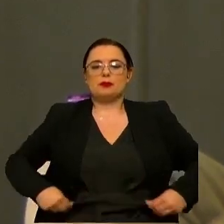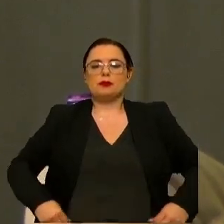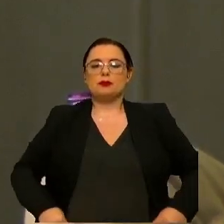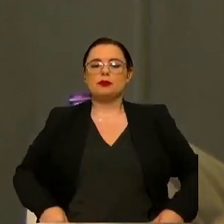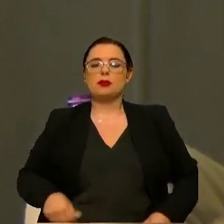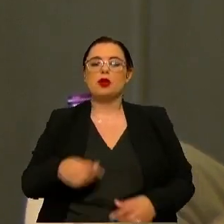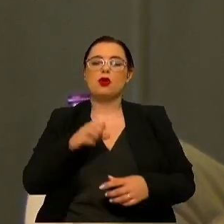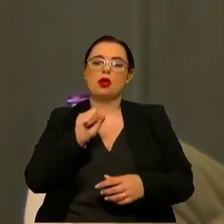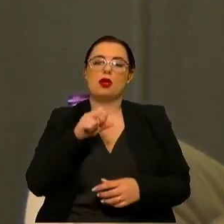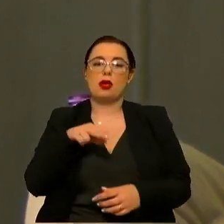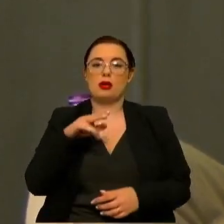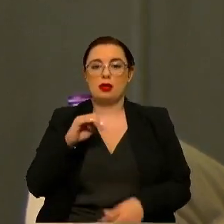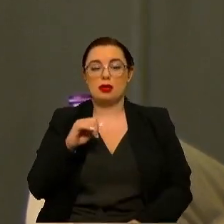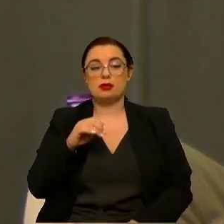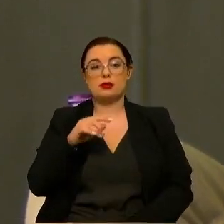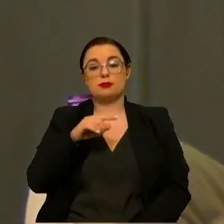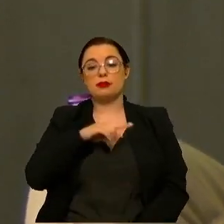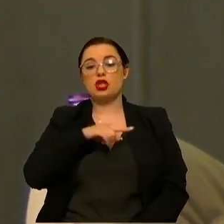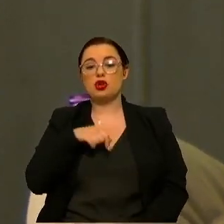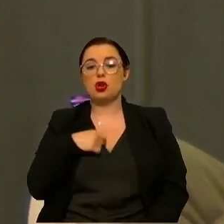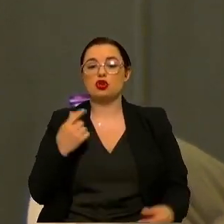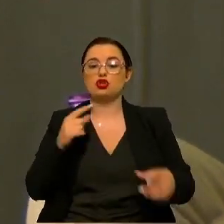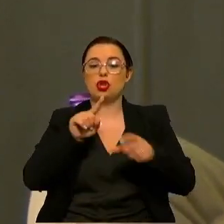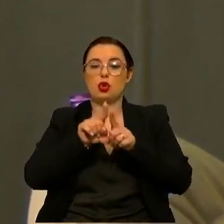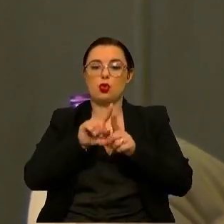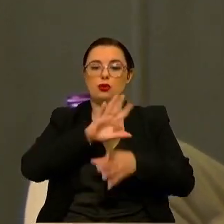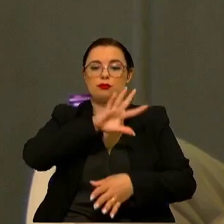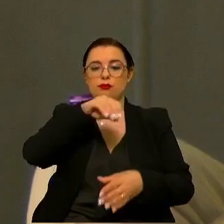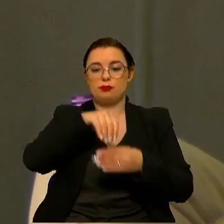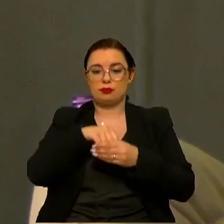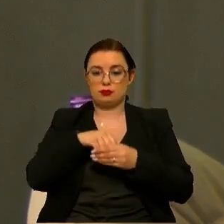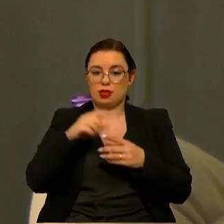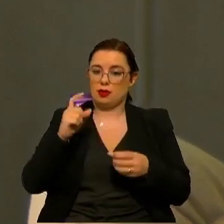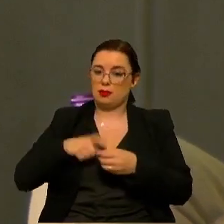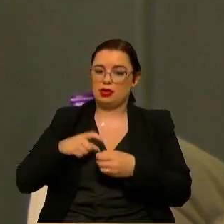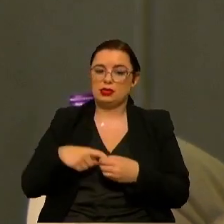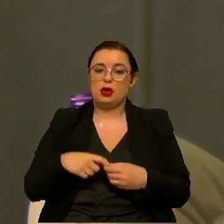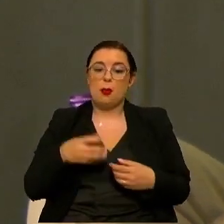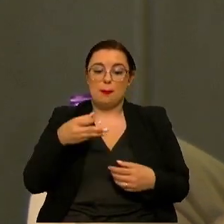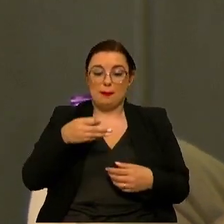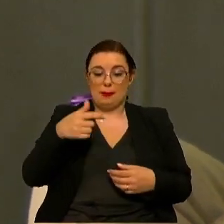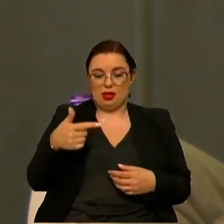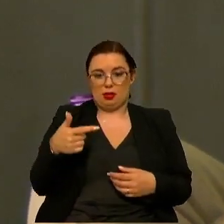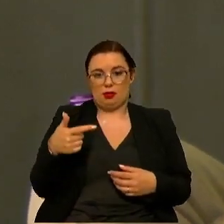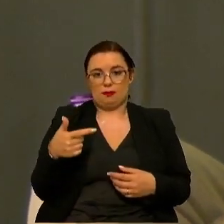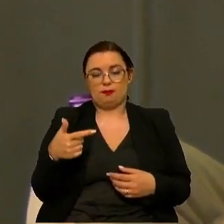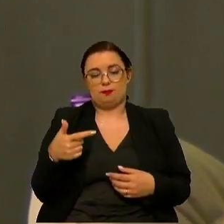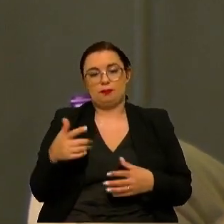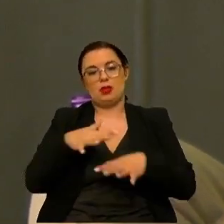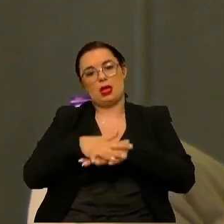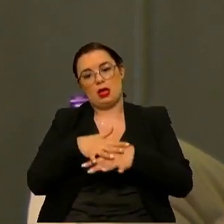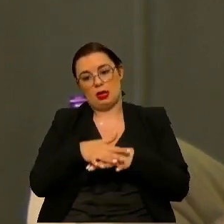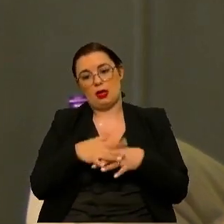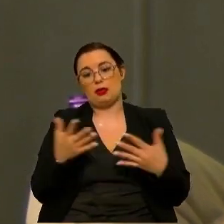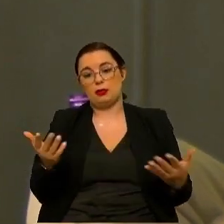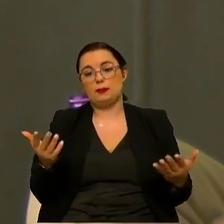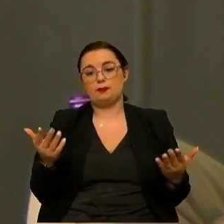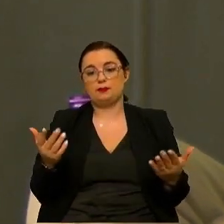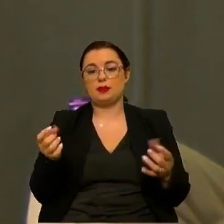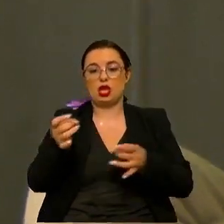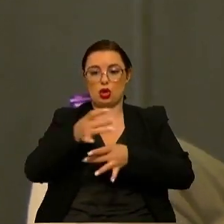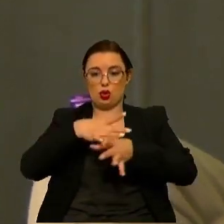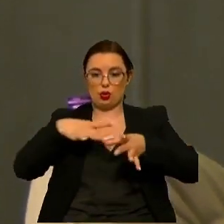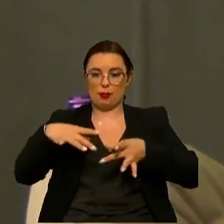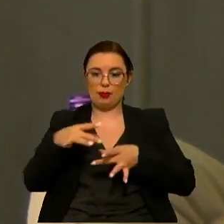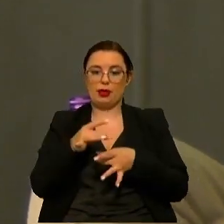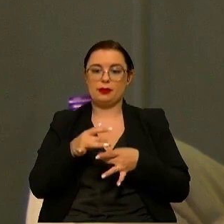domestically, and with GNS also. And GNS is also partner in PTQCI in